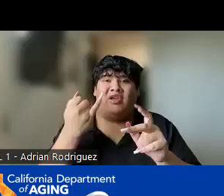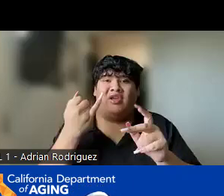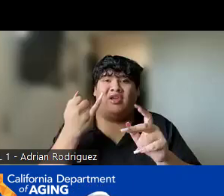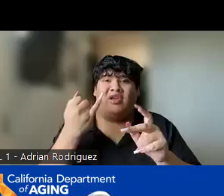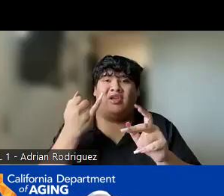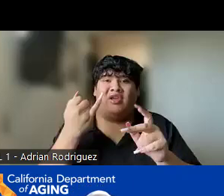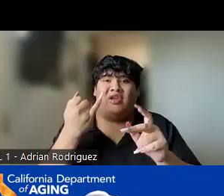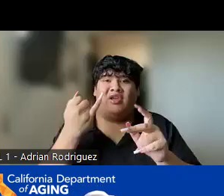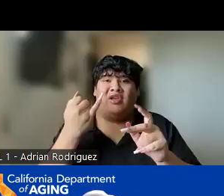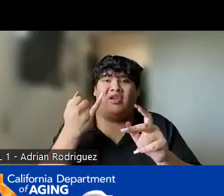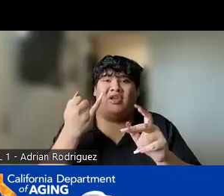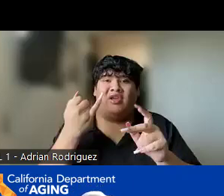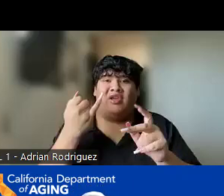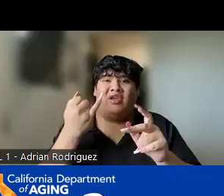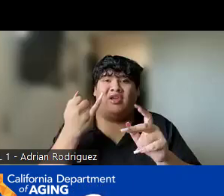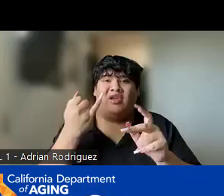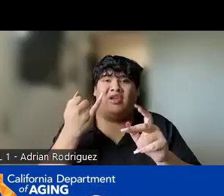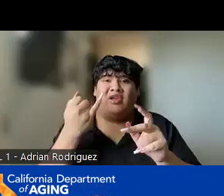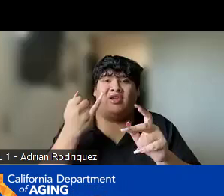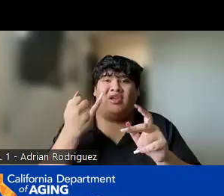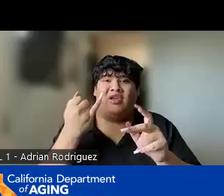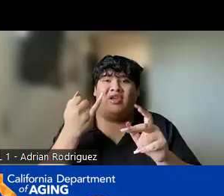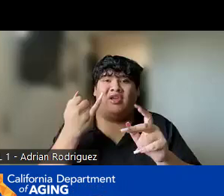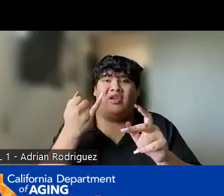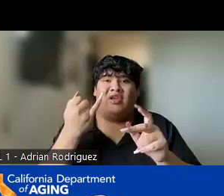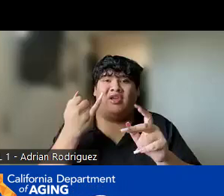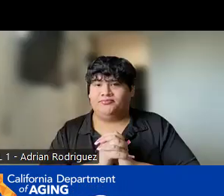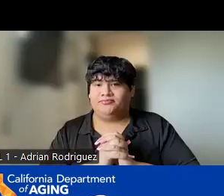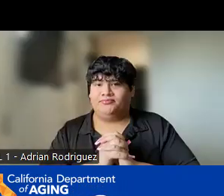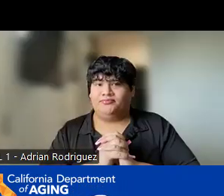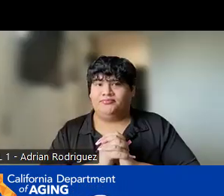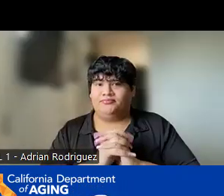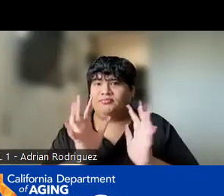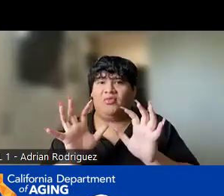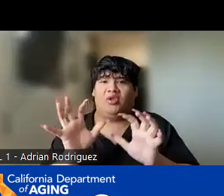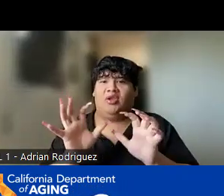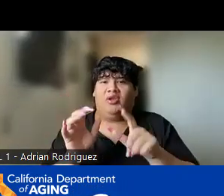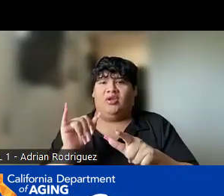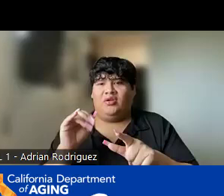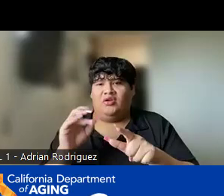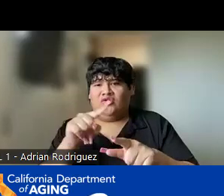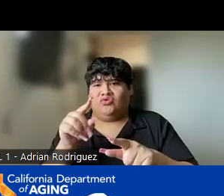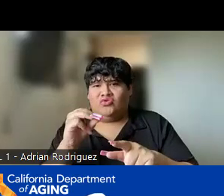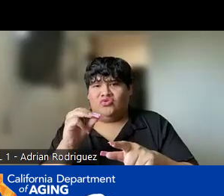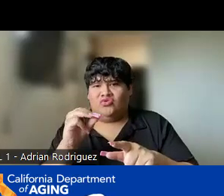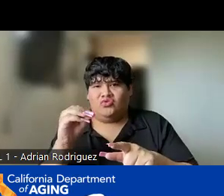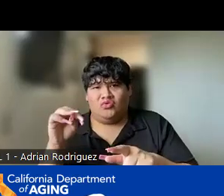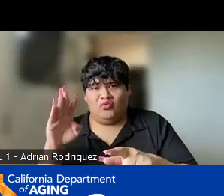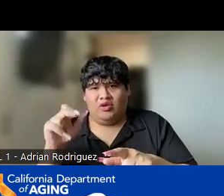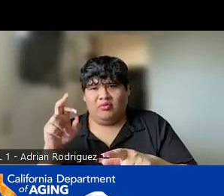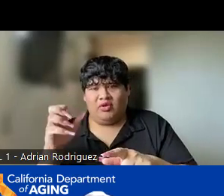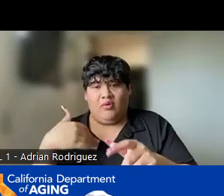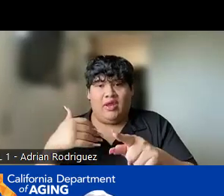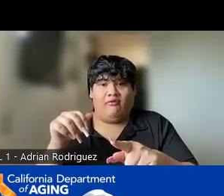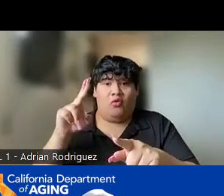if you're attending by phone, it's star 9. If by the Zoom webinar function, you have a raised hand.